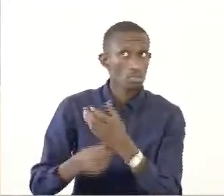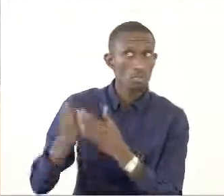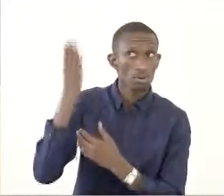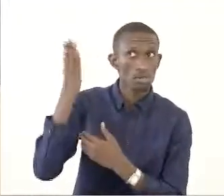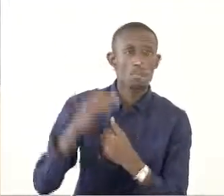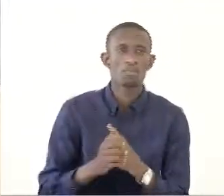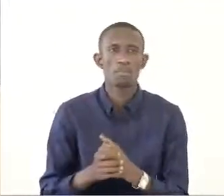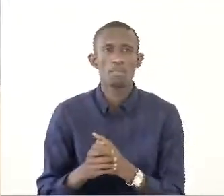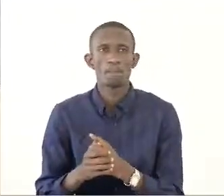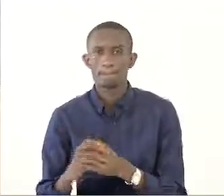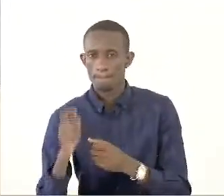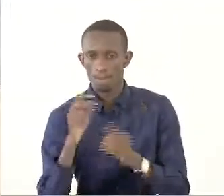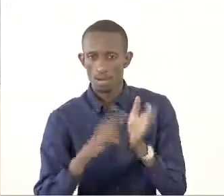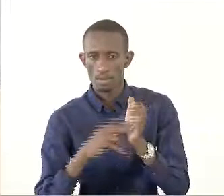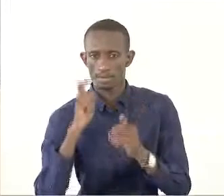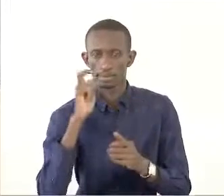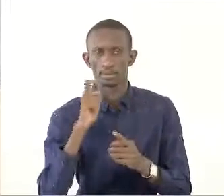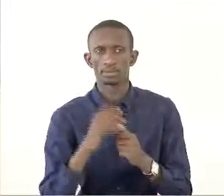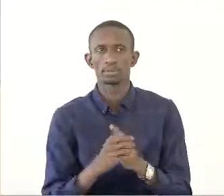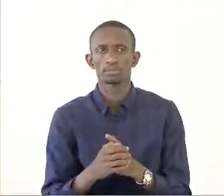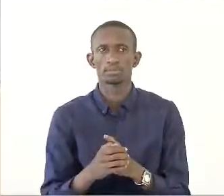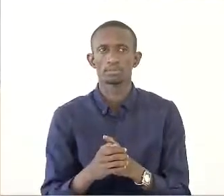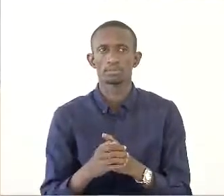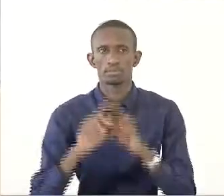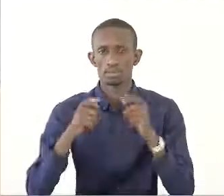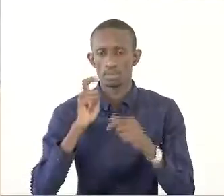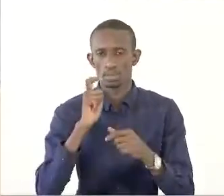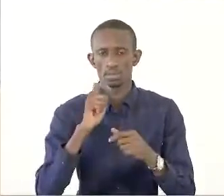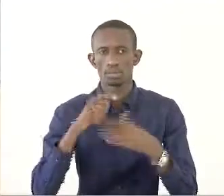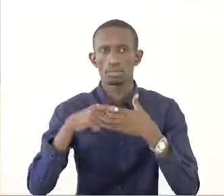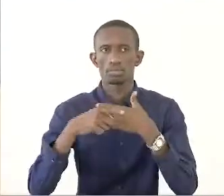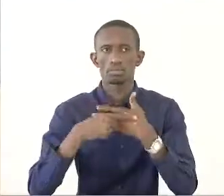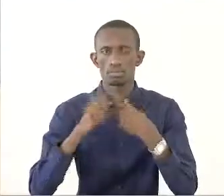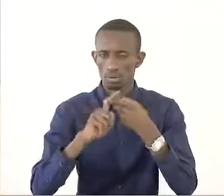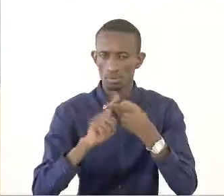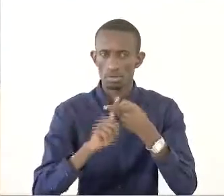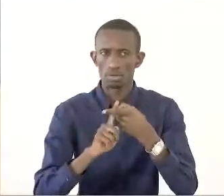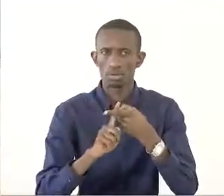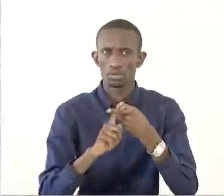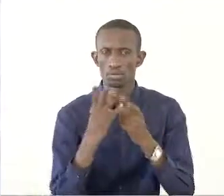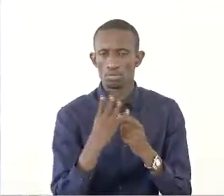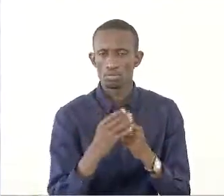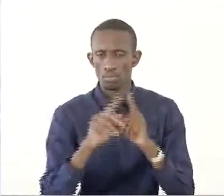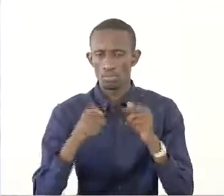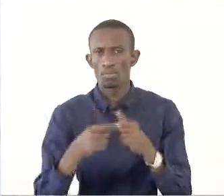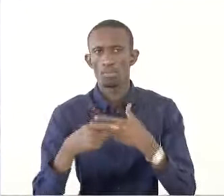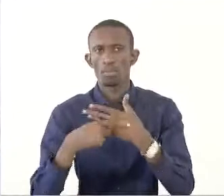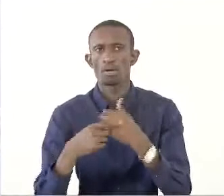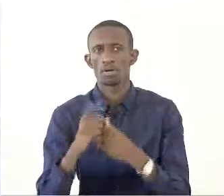I put x out of the bracket. I remain with x plus 4. And also here I get